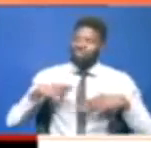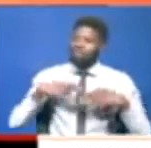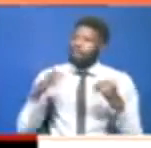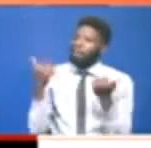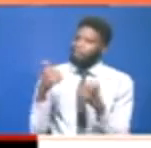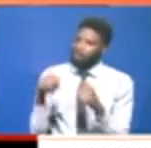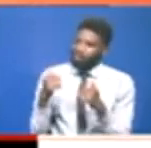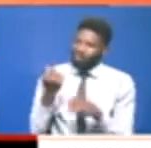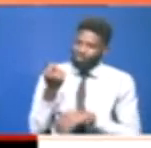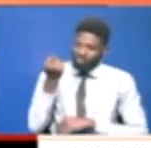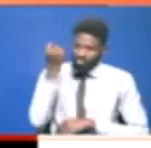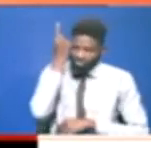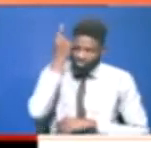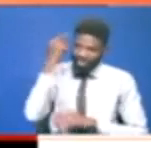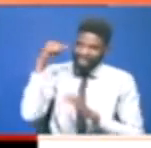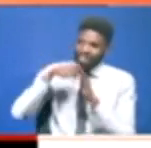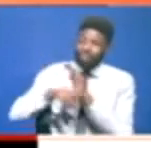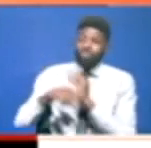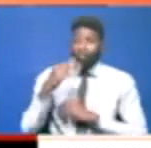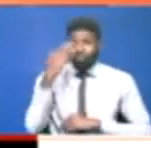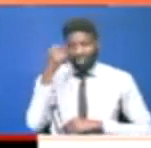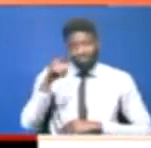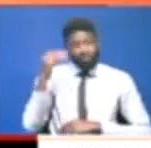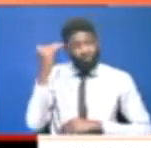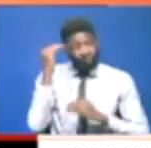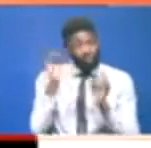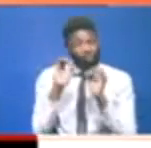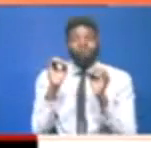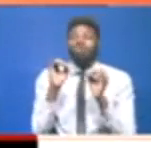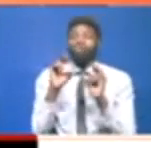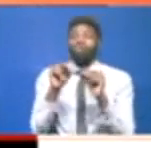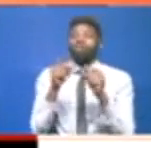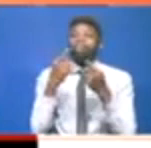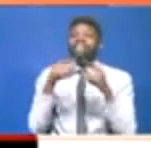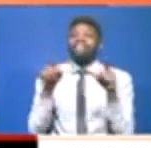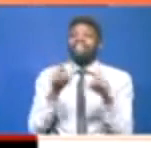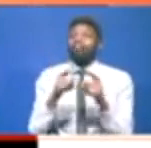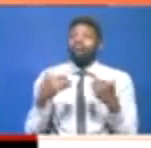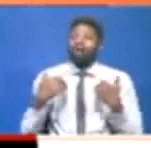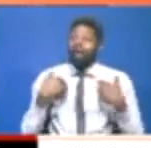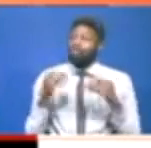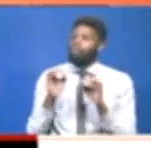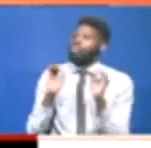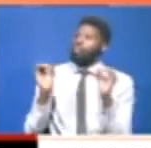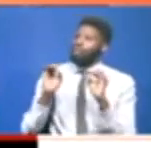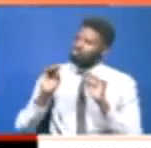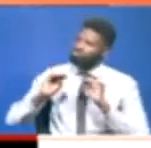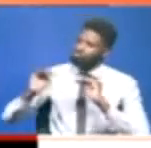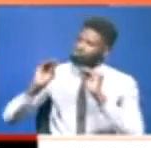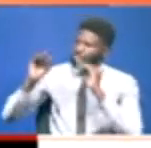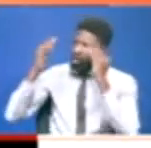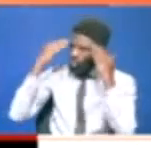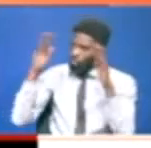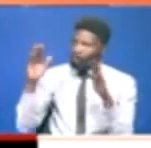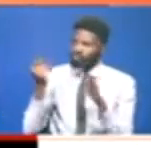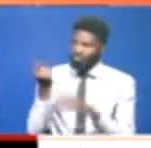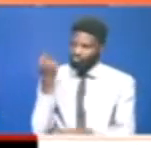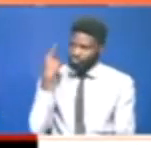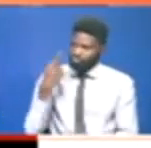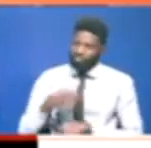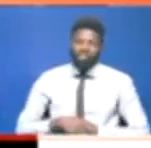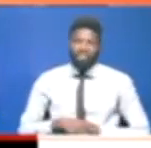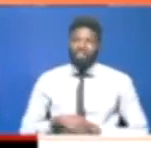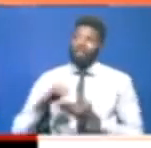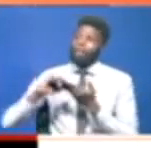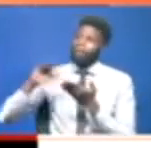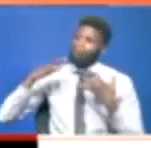internalized, not because they don't know, but because there has been no sensitization to them. a lot of people